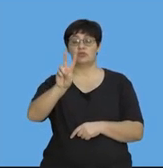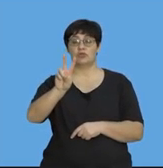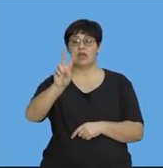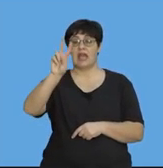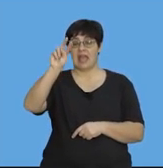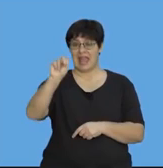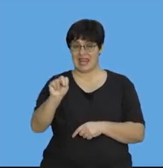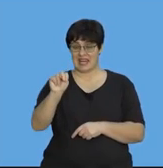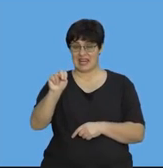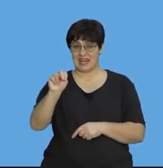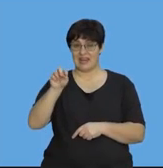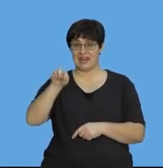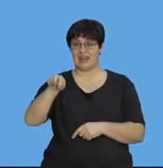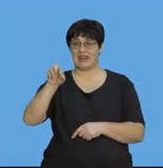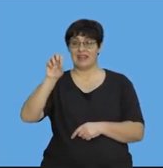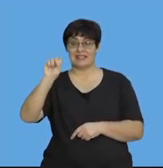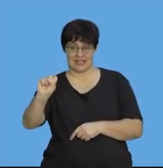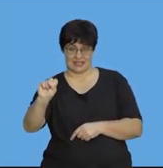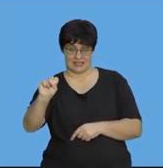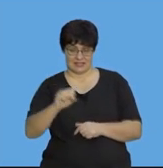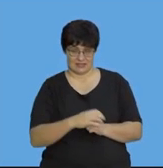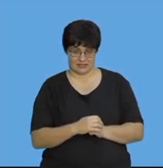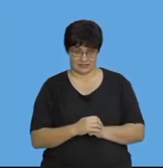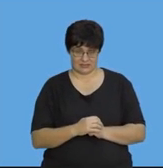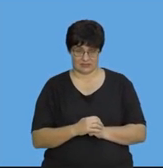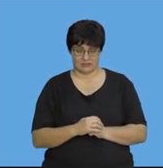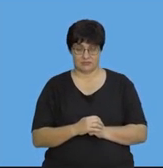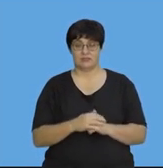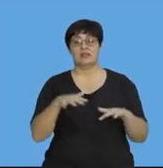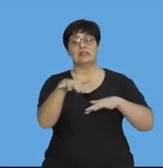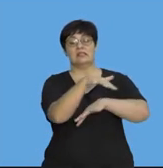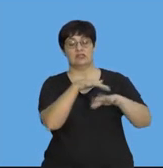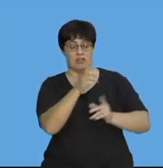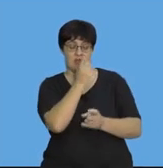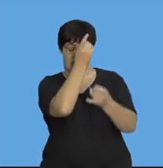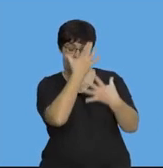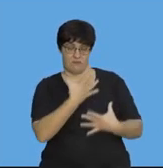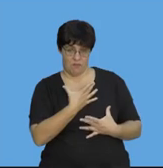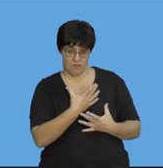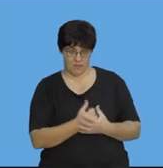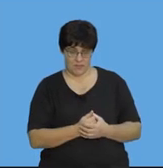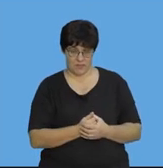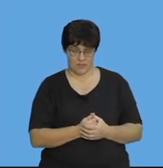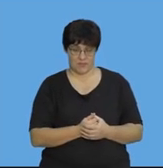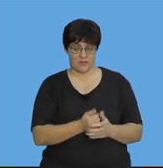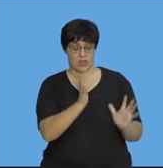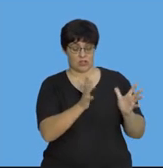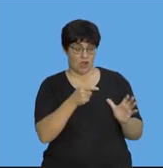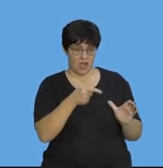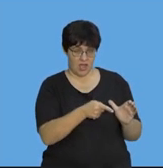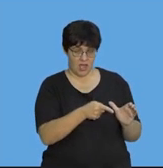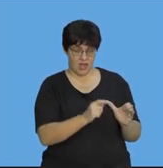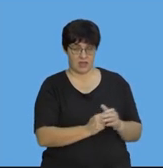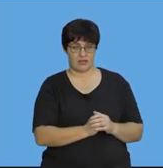252 Newton seconds. The situation says to me that my soccer ball is